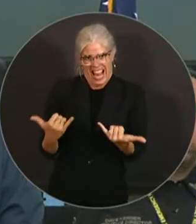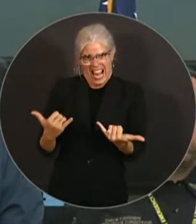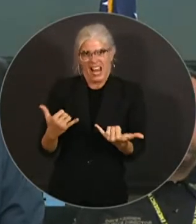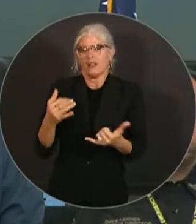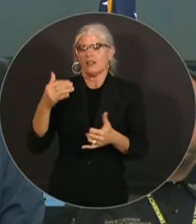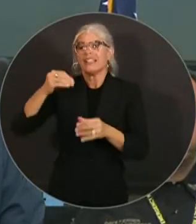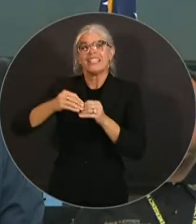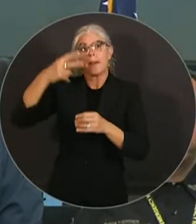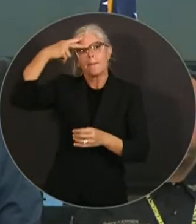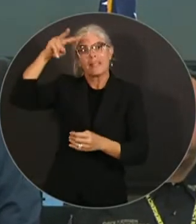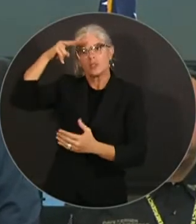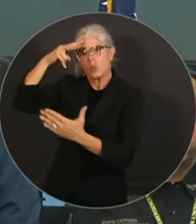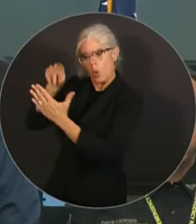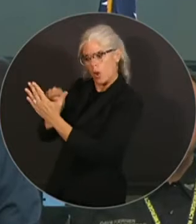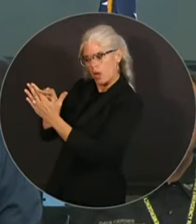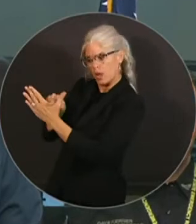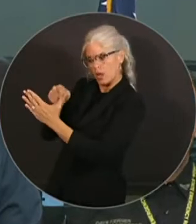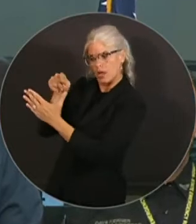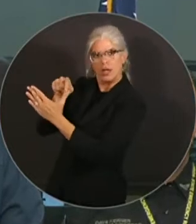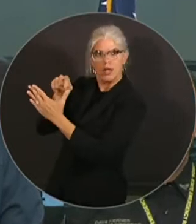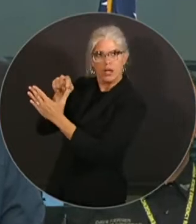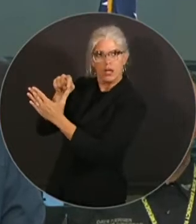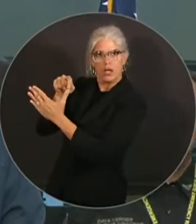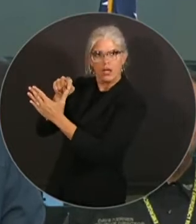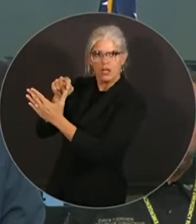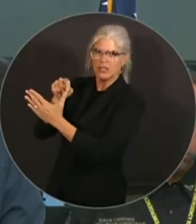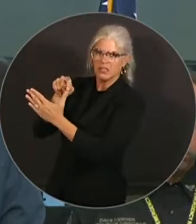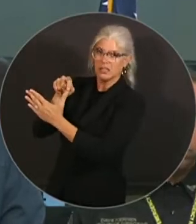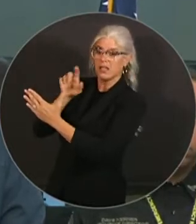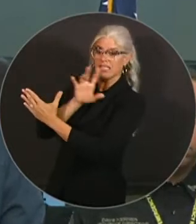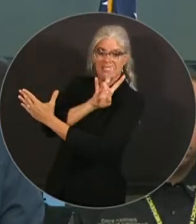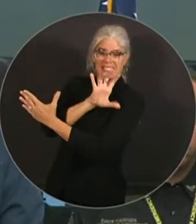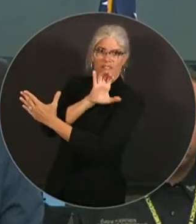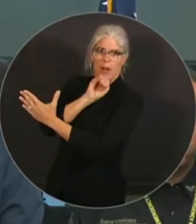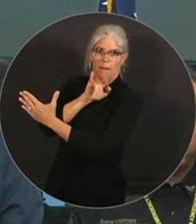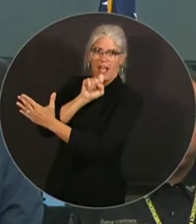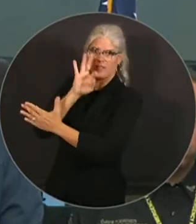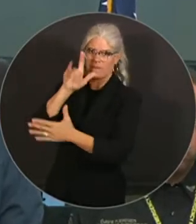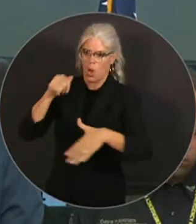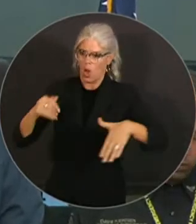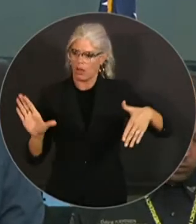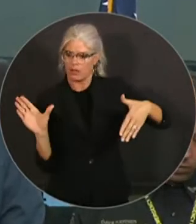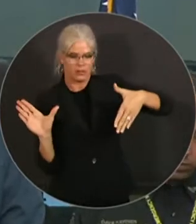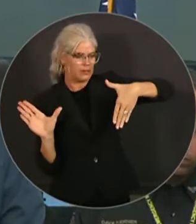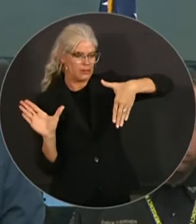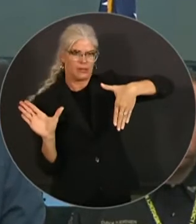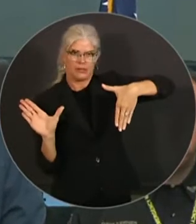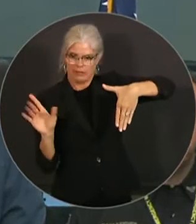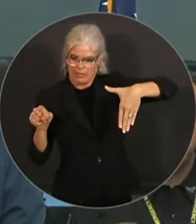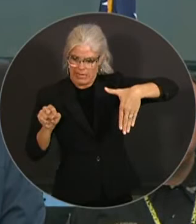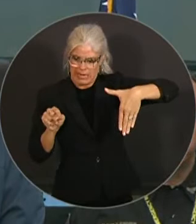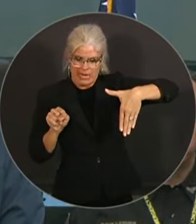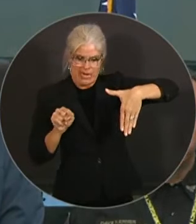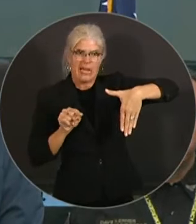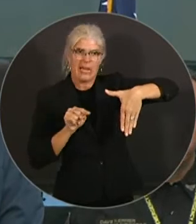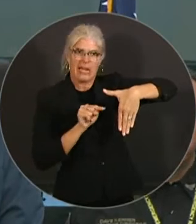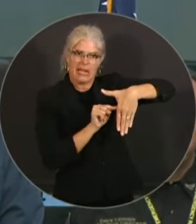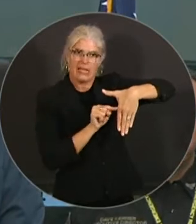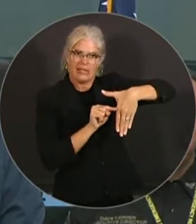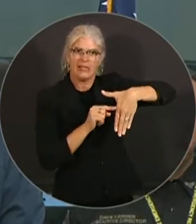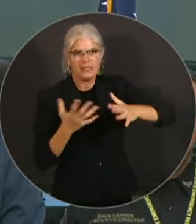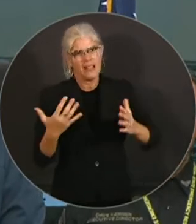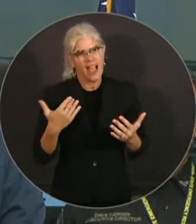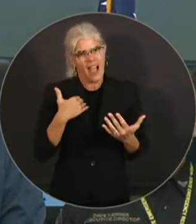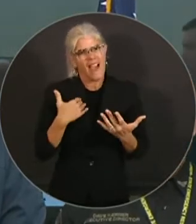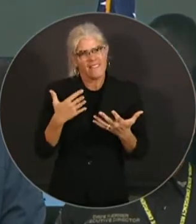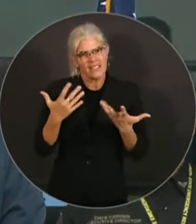We got a little under 700 miles away for its approach into the state of Florida. There's still a lot of uncertainty in terms